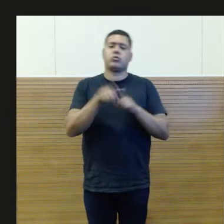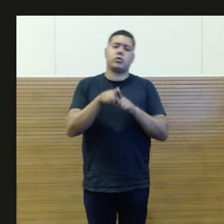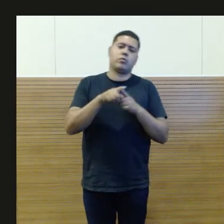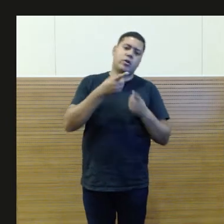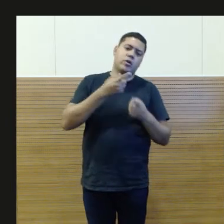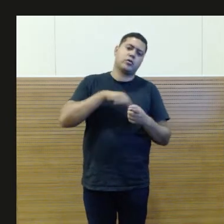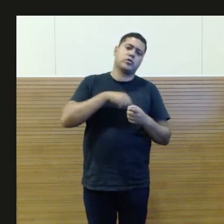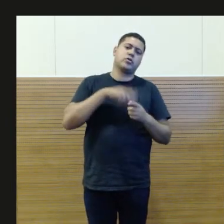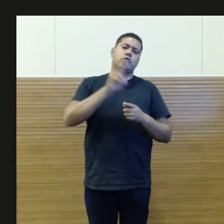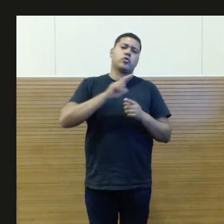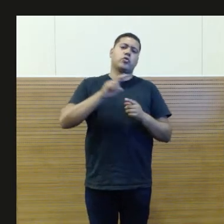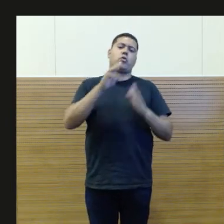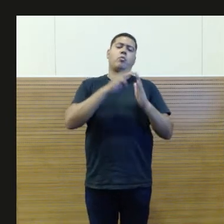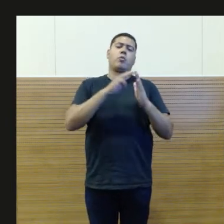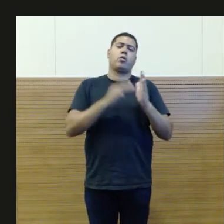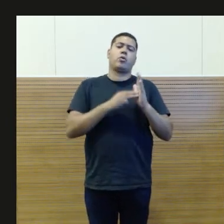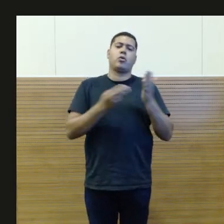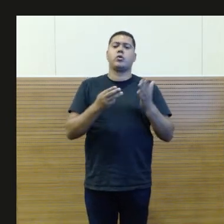children. So we work